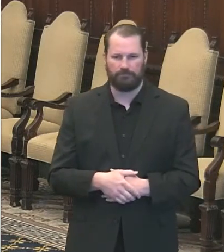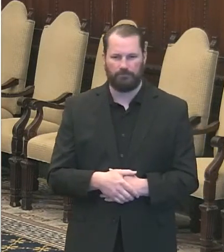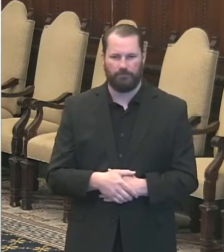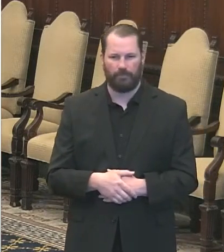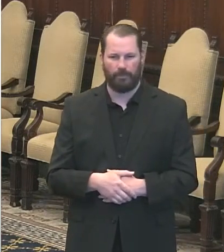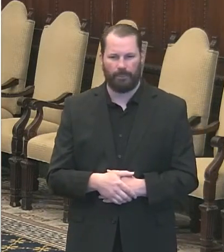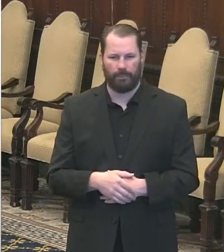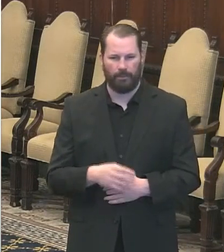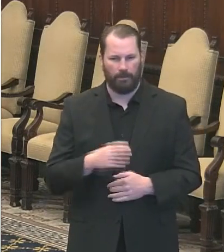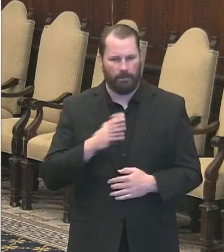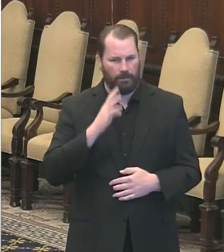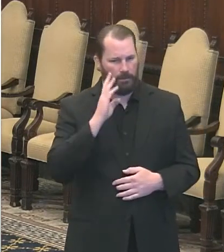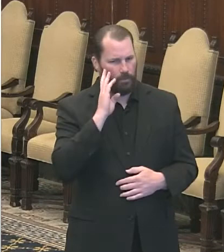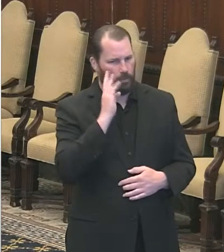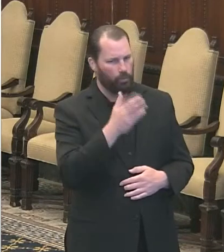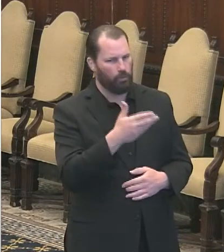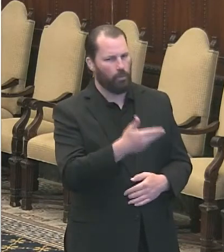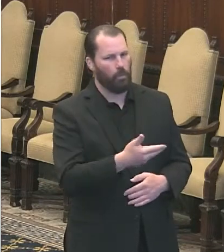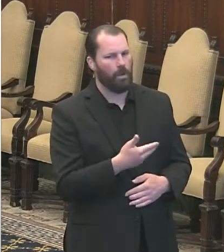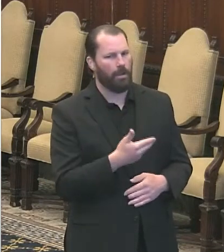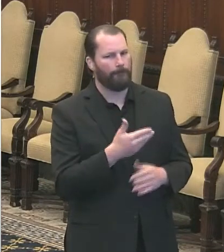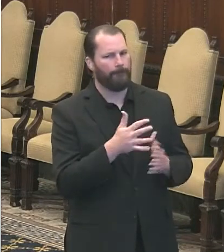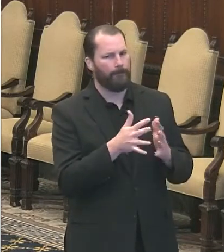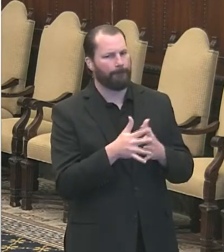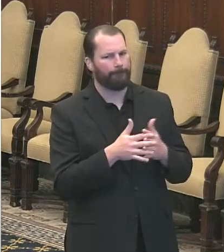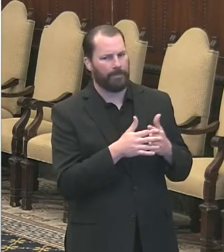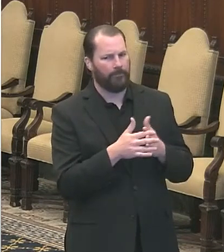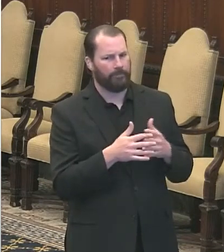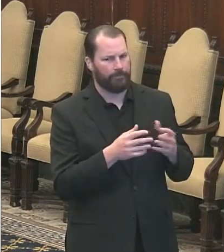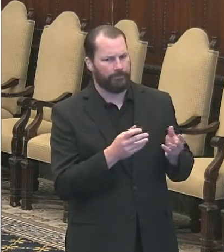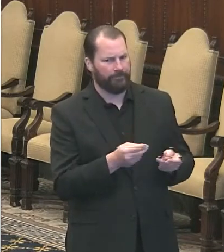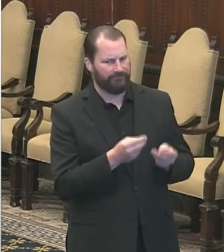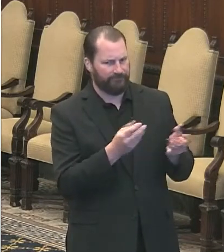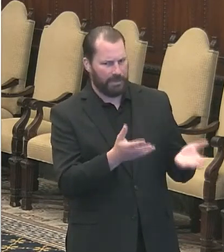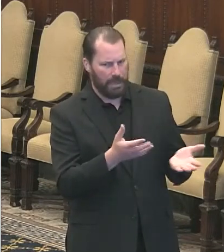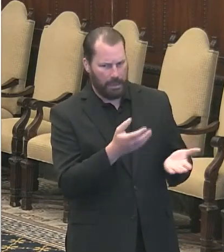those economic impact numbers, can you send them to everybody, Kelly?